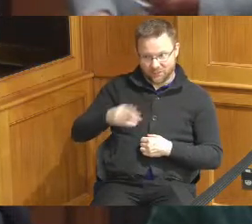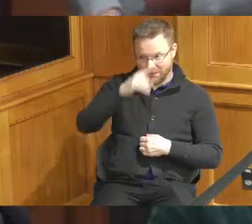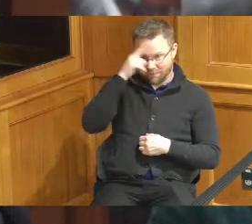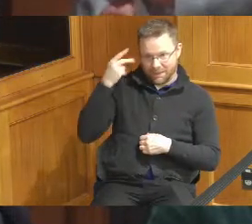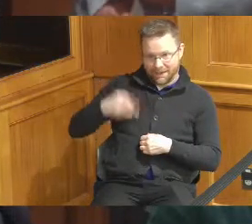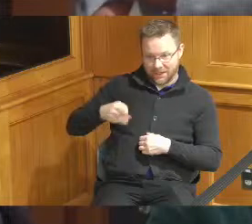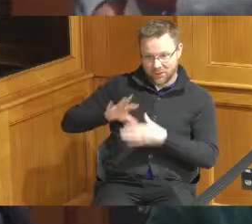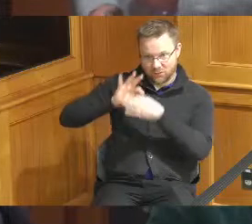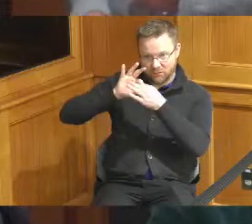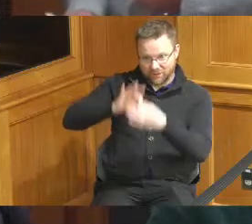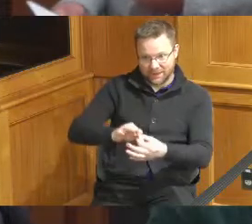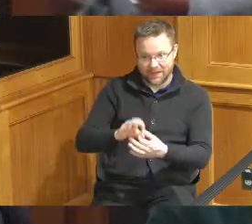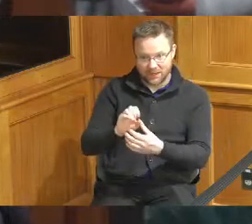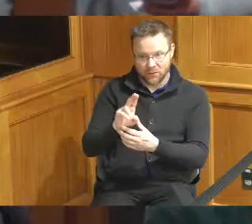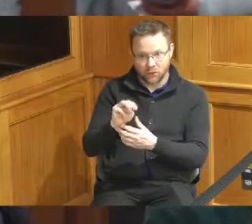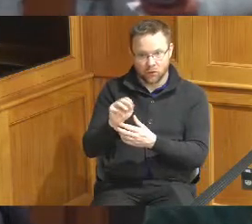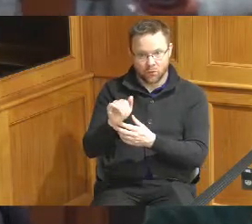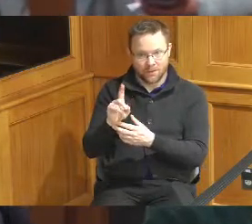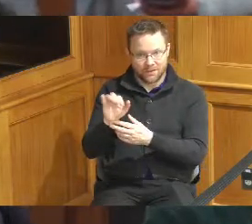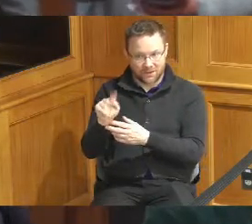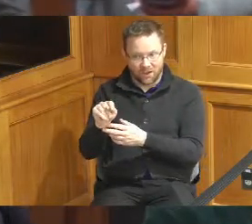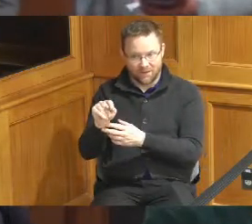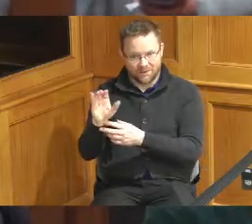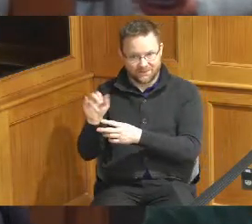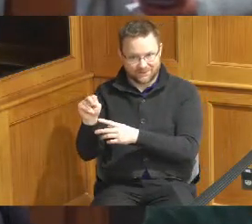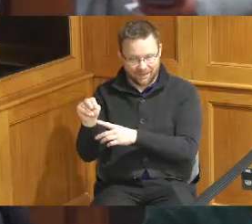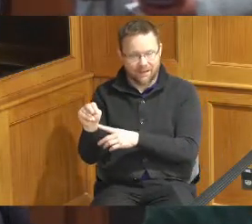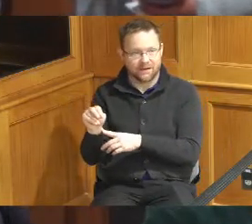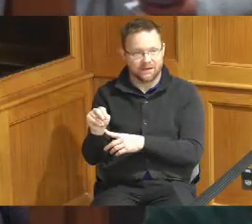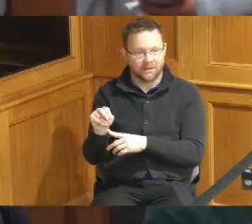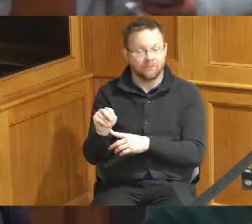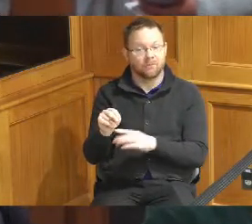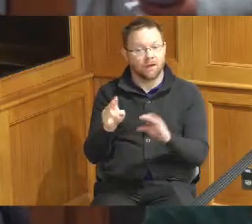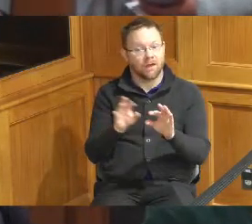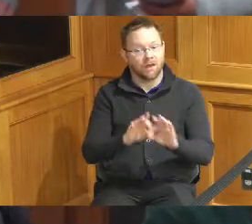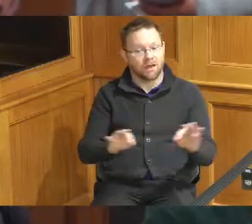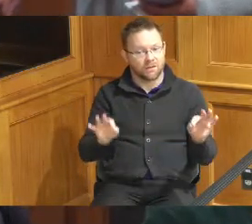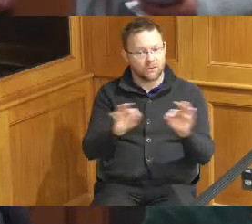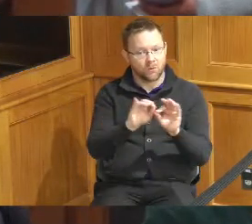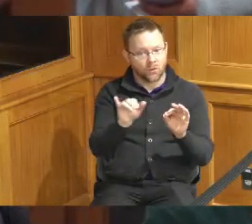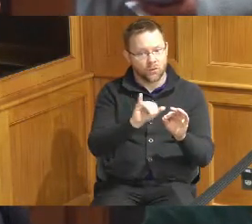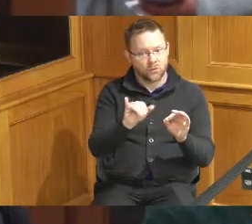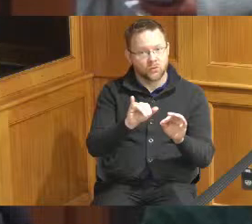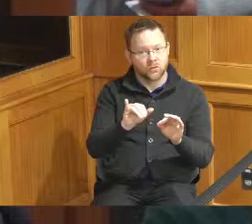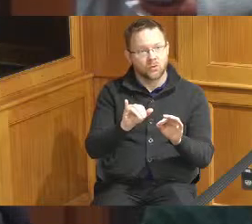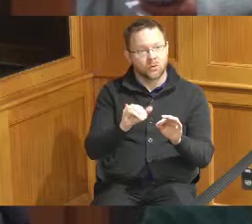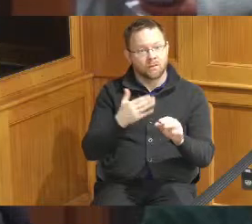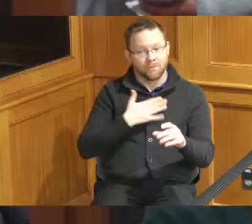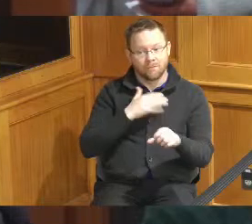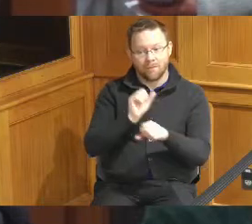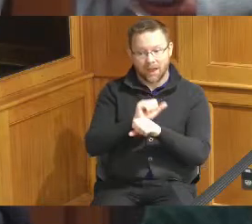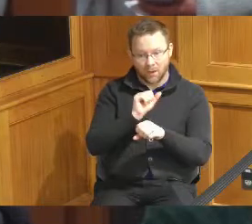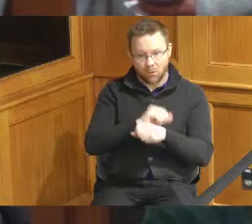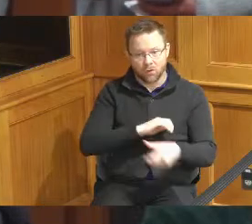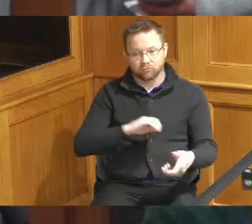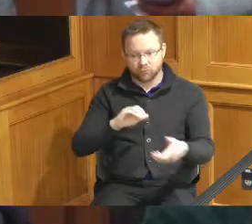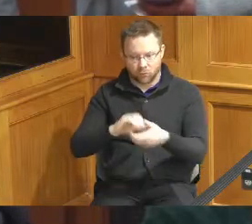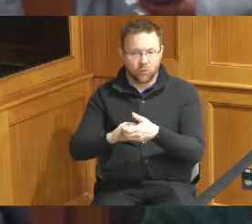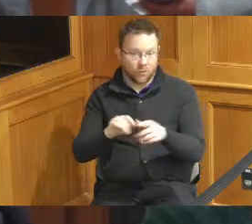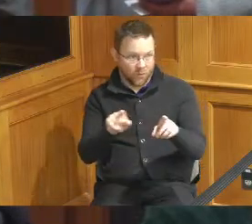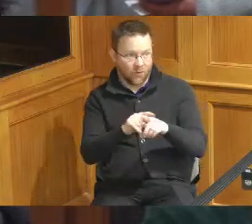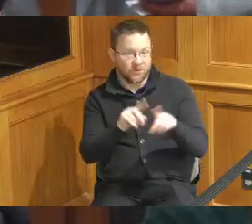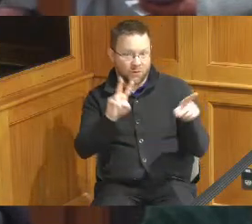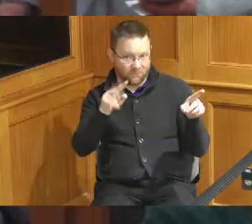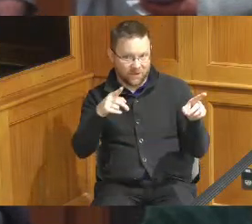to Humidata Cincinnati. More importantly, some of the work that I have done with also Vice President